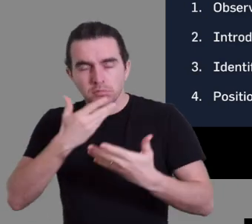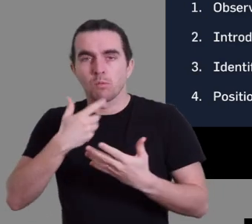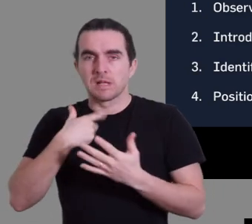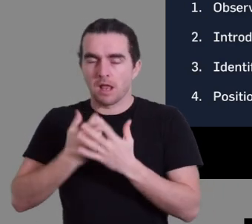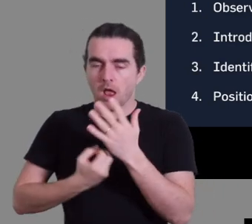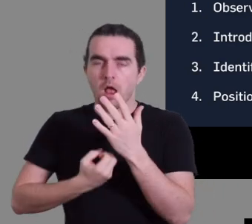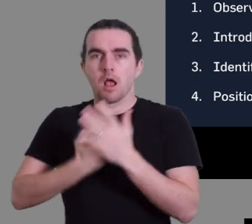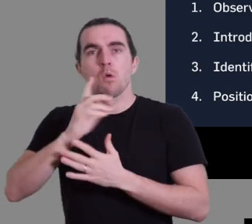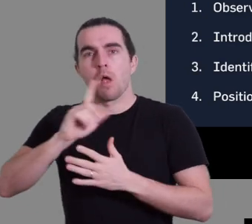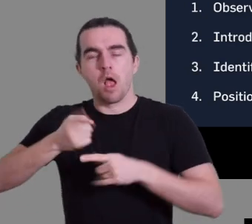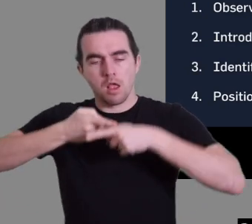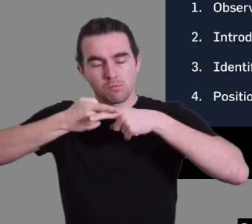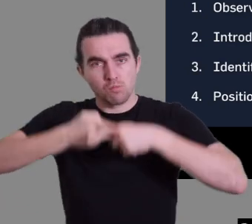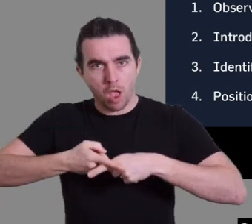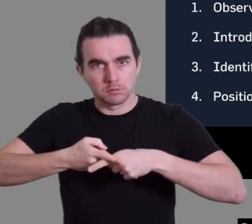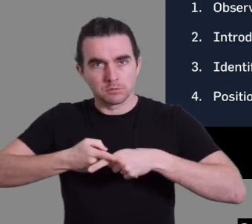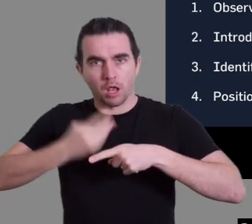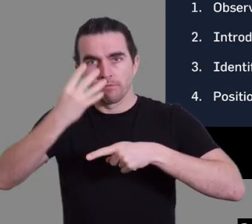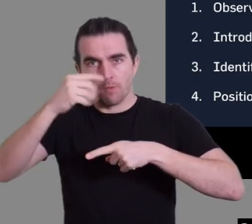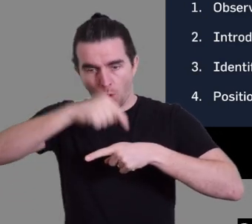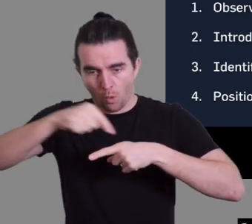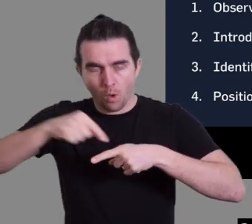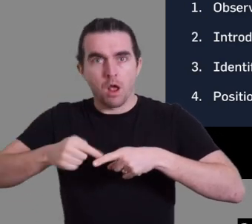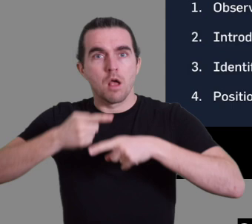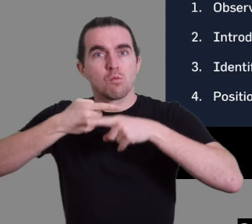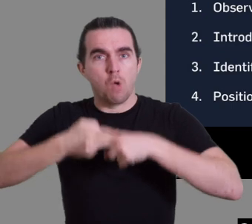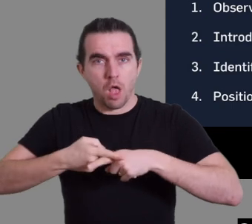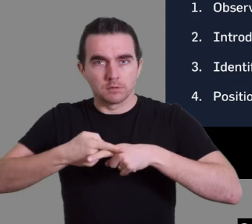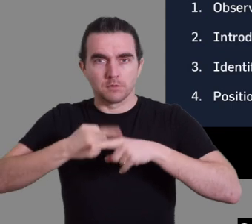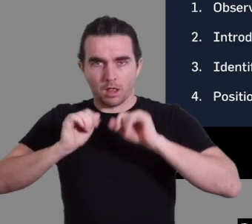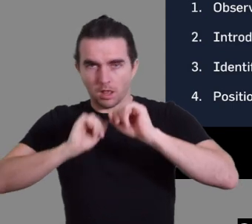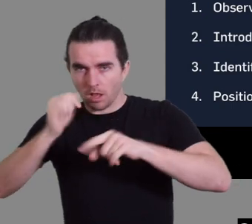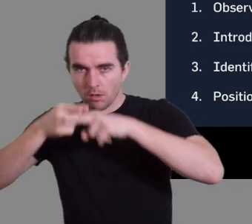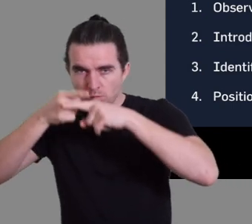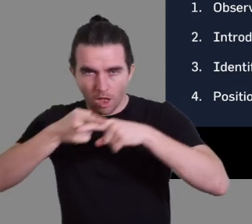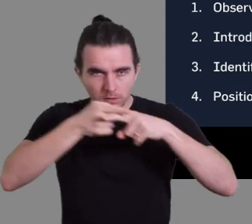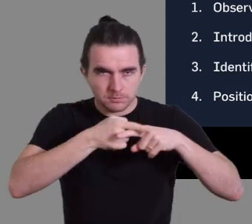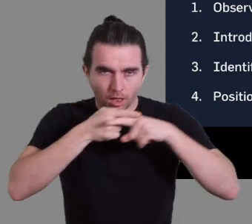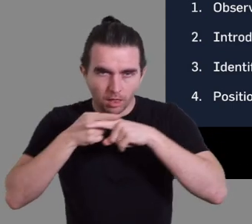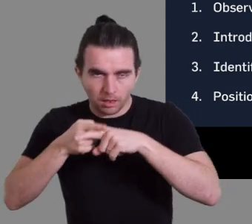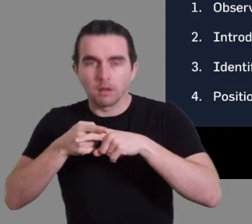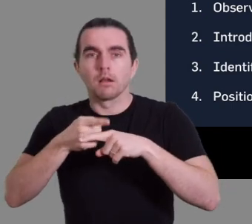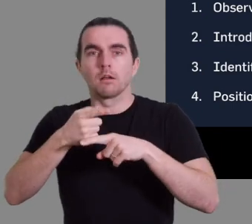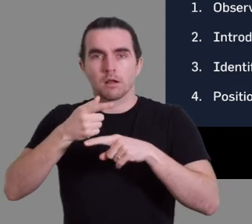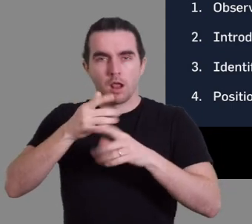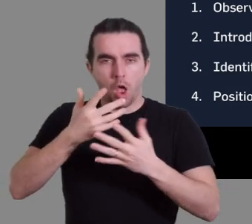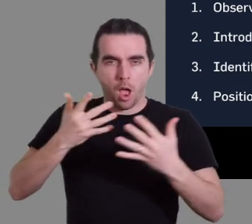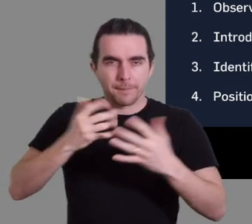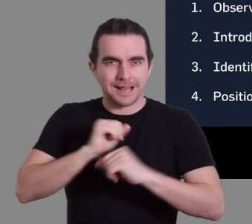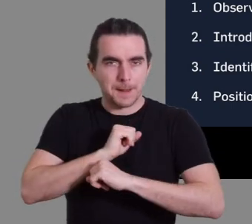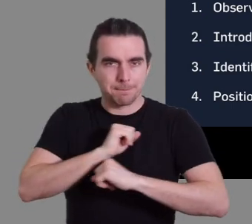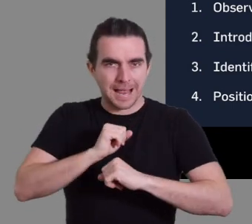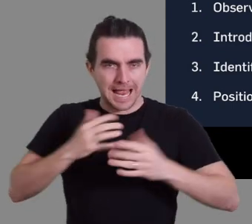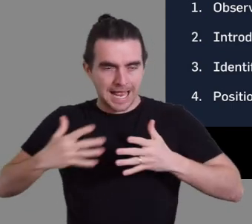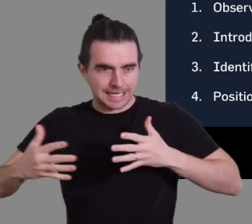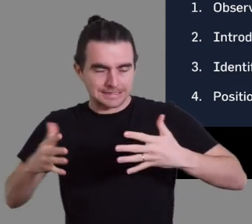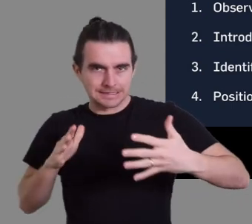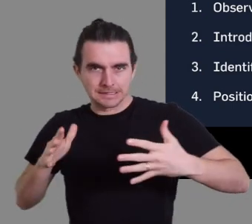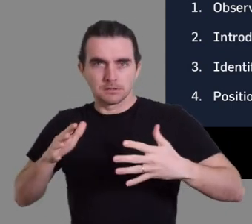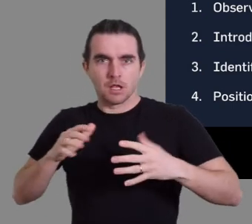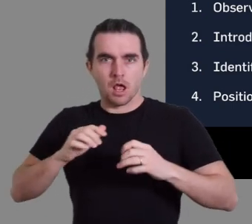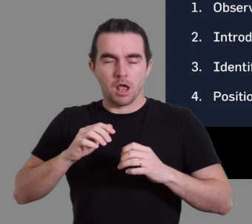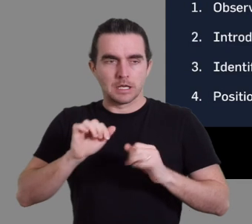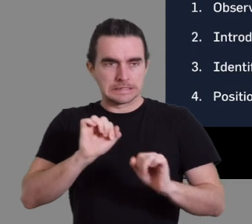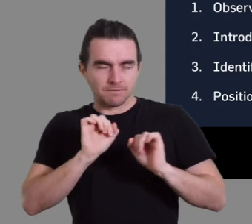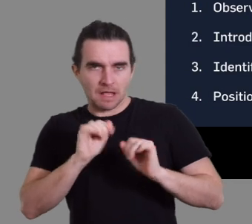we've developed, a Quadrant tool, so that we can see specifically within an area exactly the space the defender occupies and the